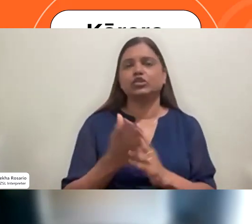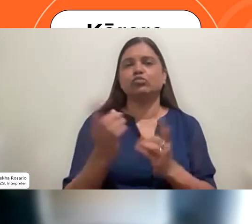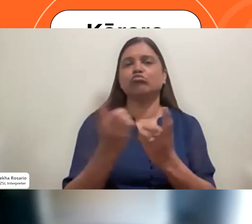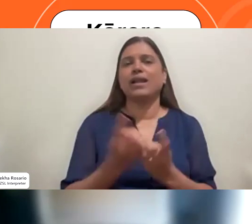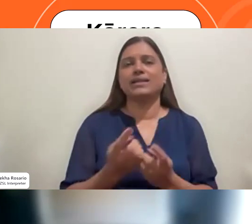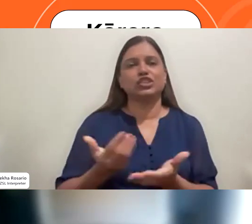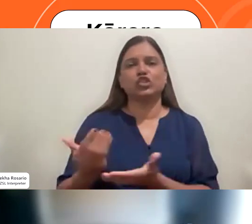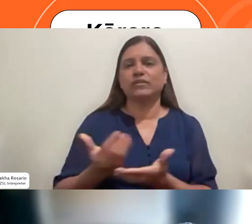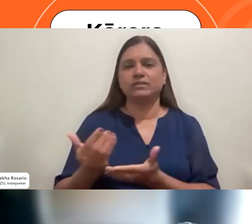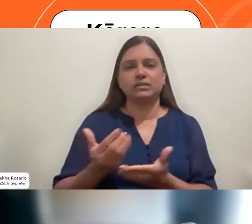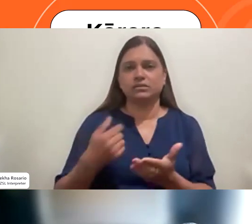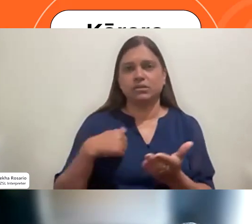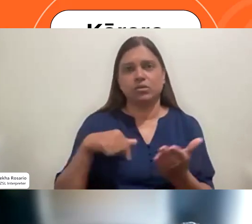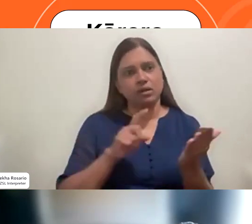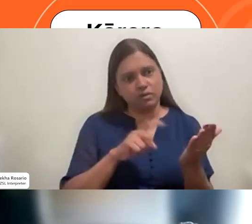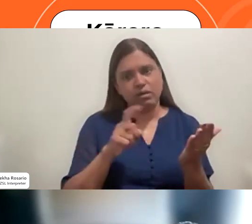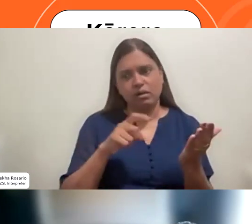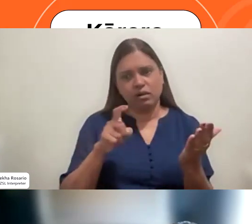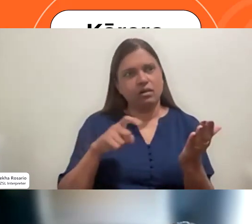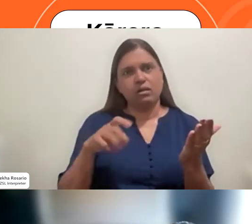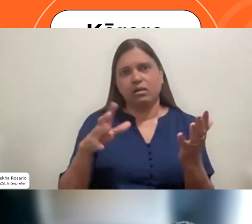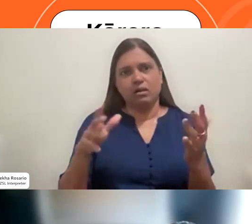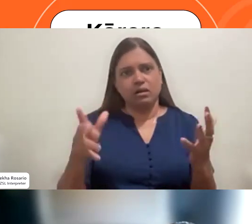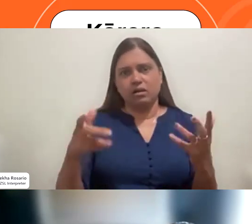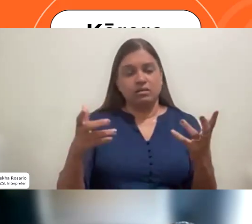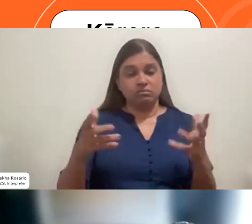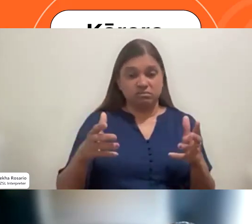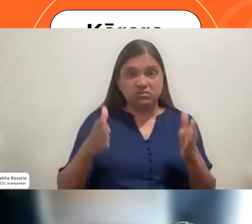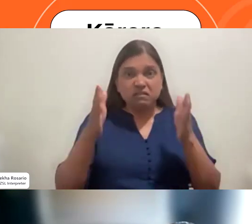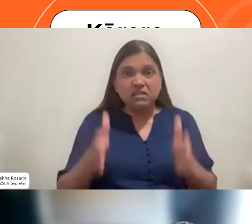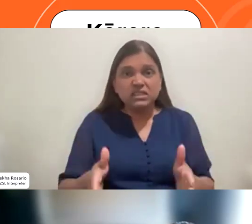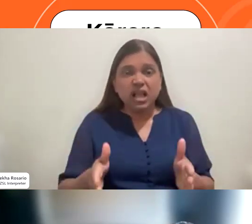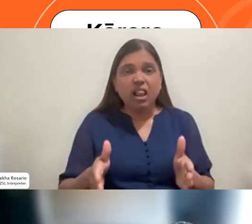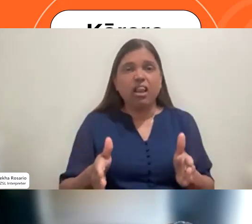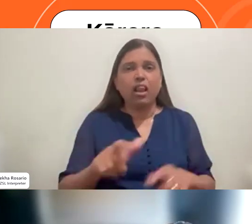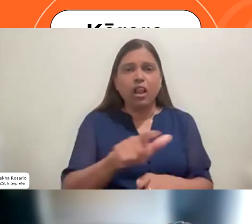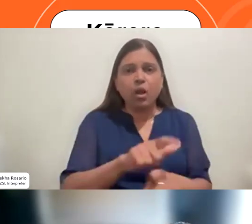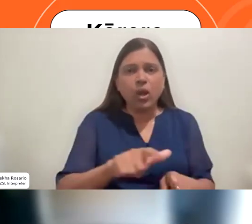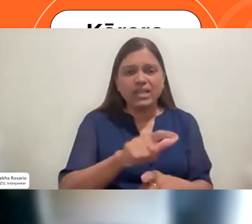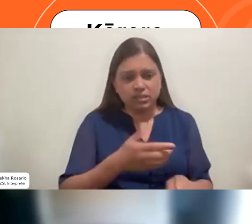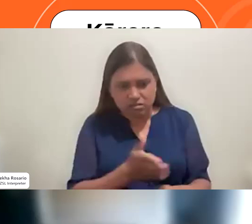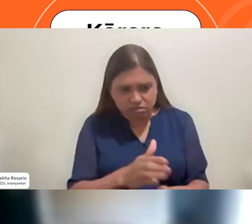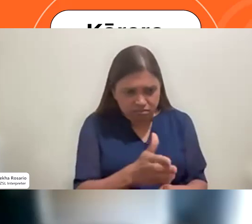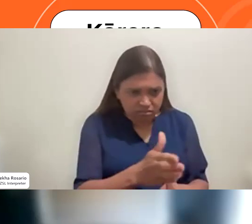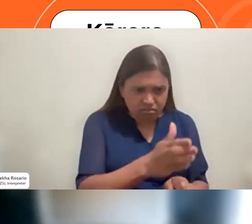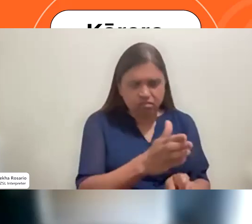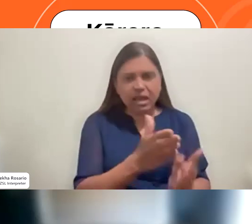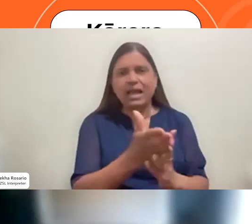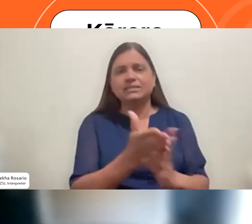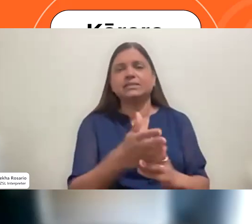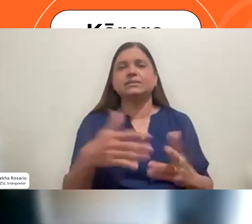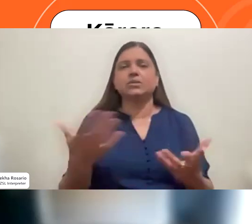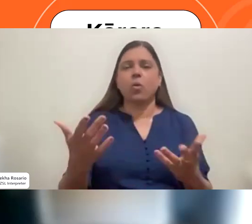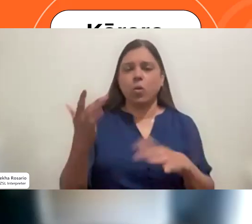bypassing challenges or barriers posed by physical locations like physical access, sensory